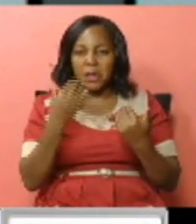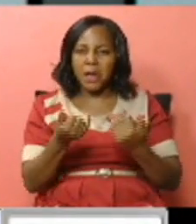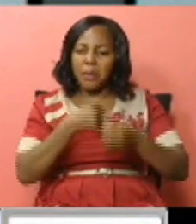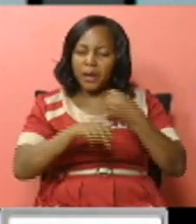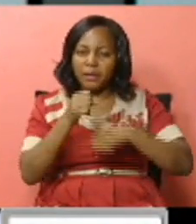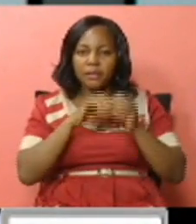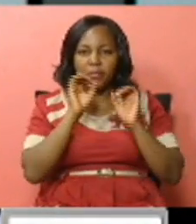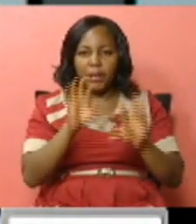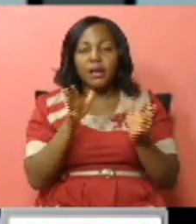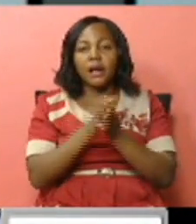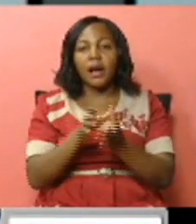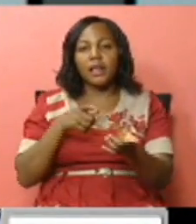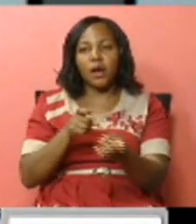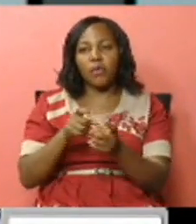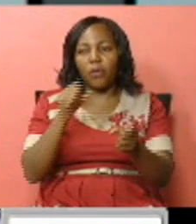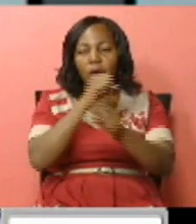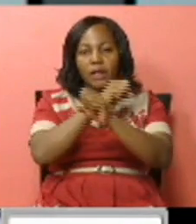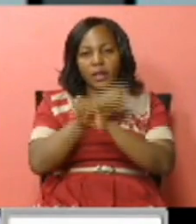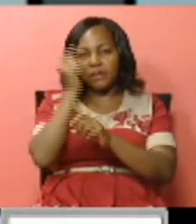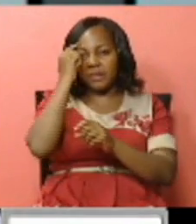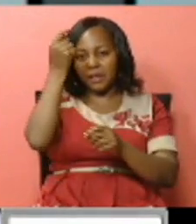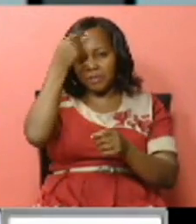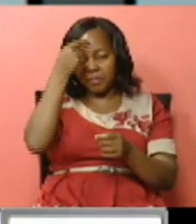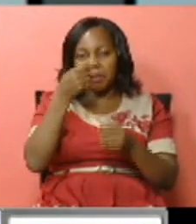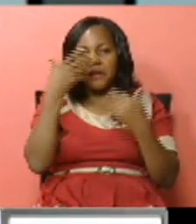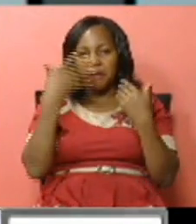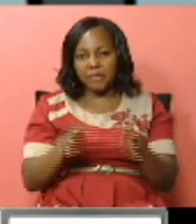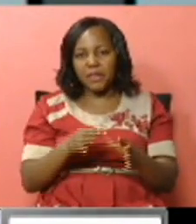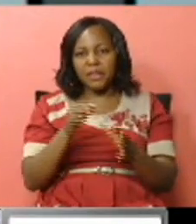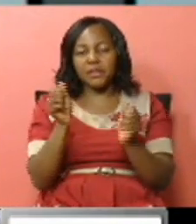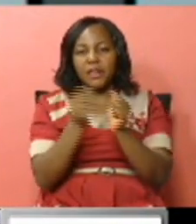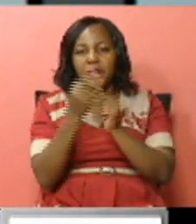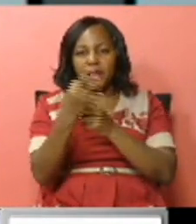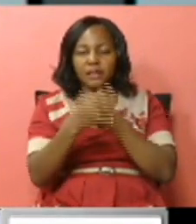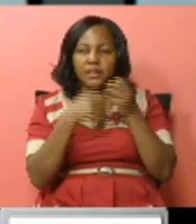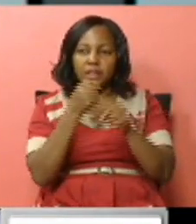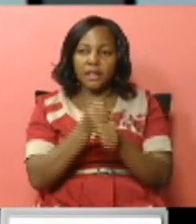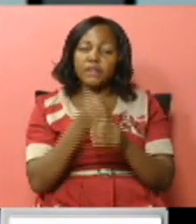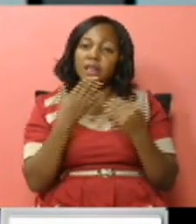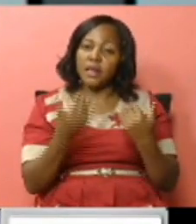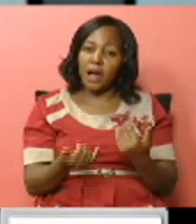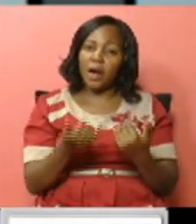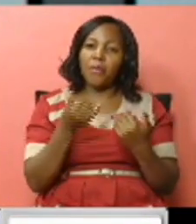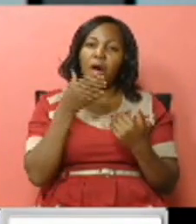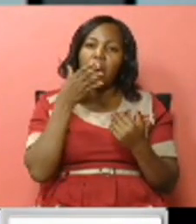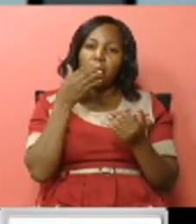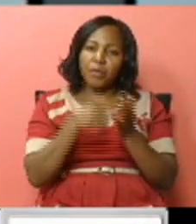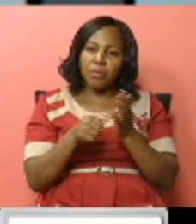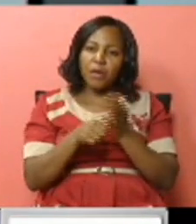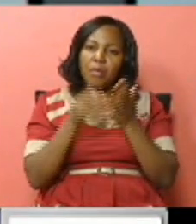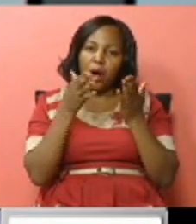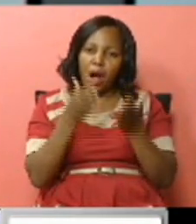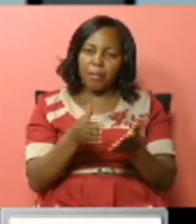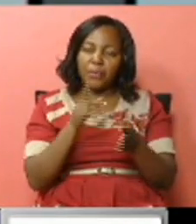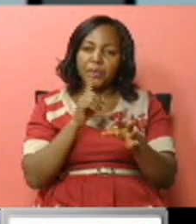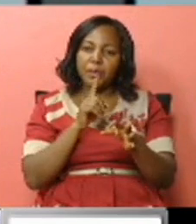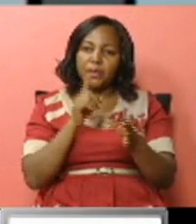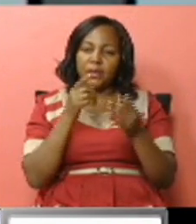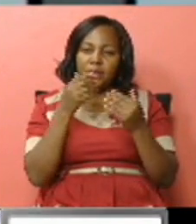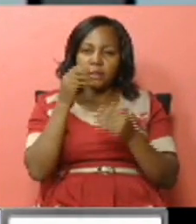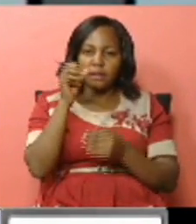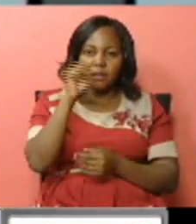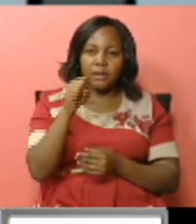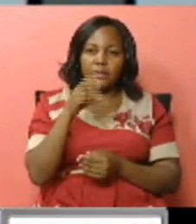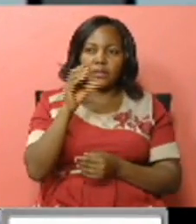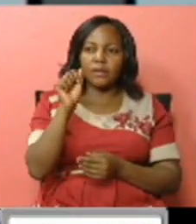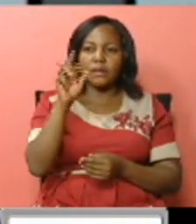longer active, and their war against the government has been over for nearly 13 years. The scars left behind by years of conflict still